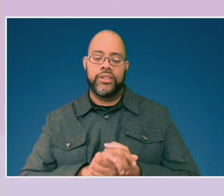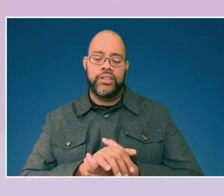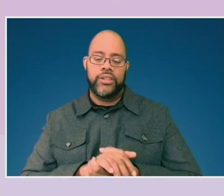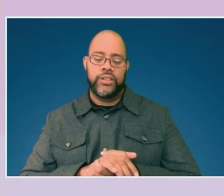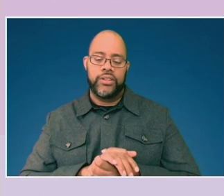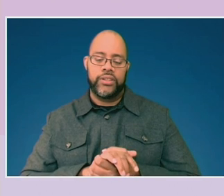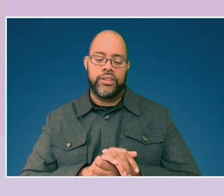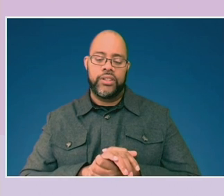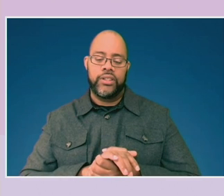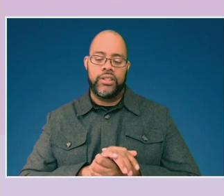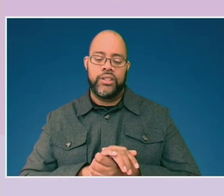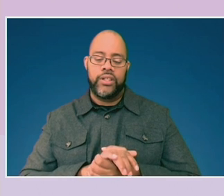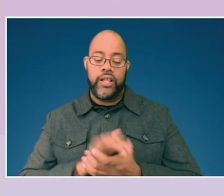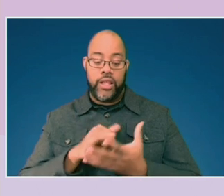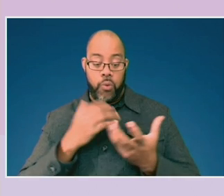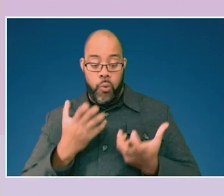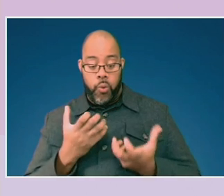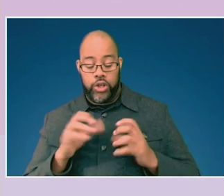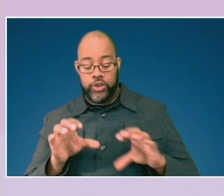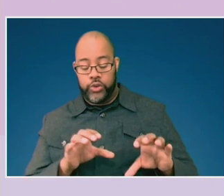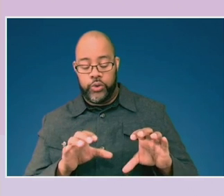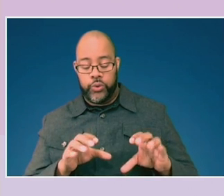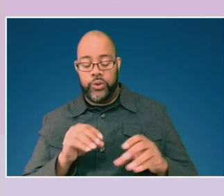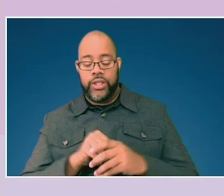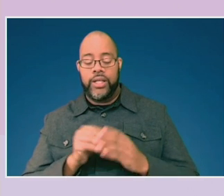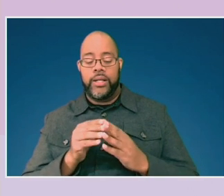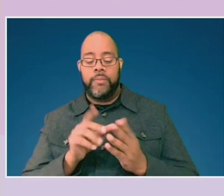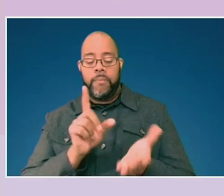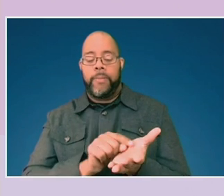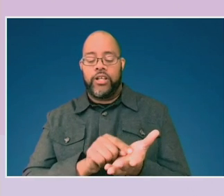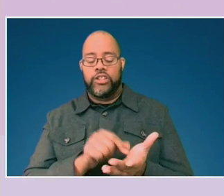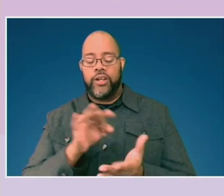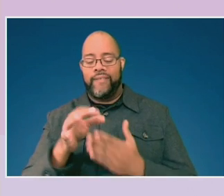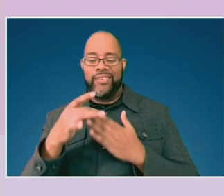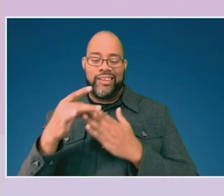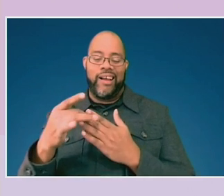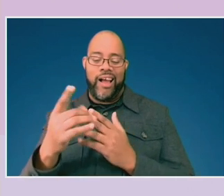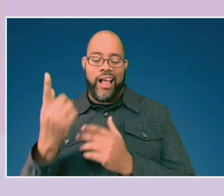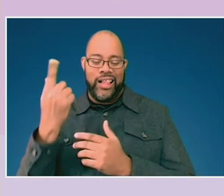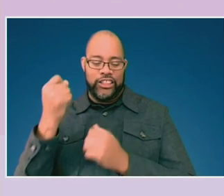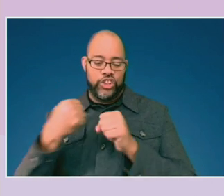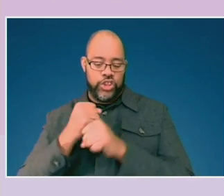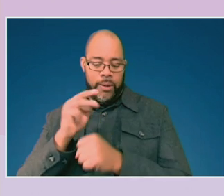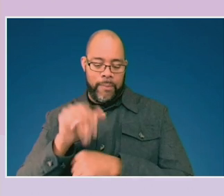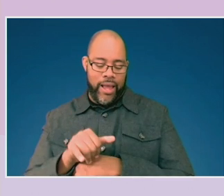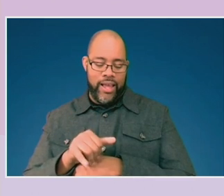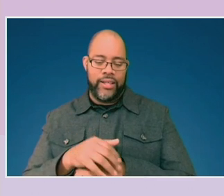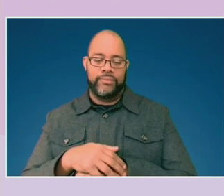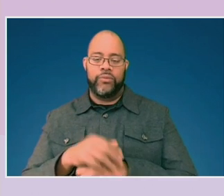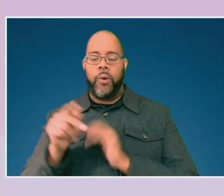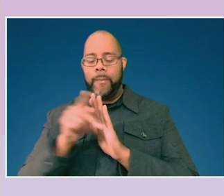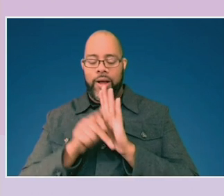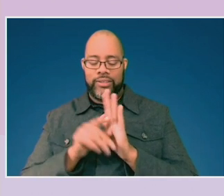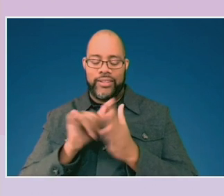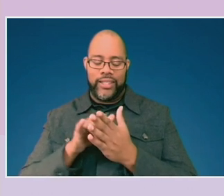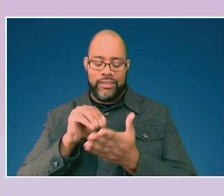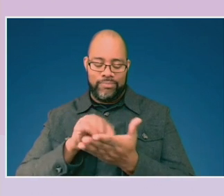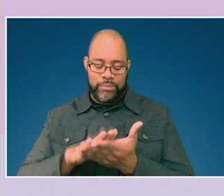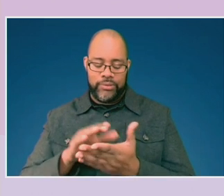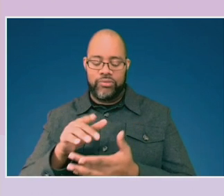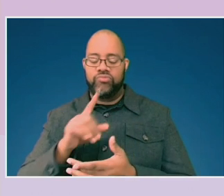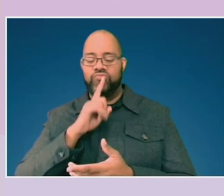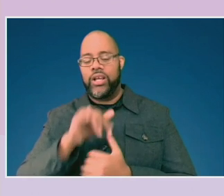that we wanted to do in the publication of the guide last May, or the policy that went into it, was really